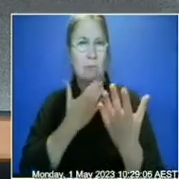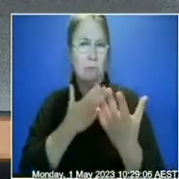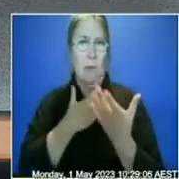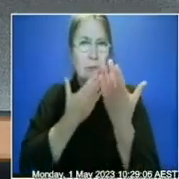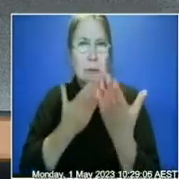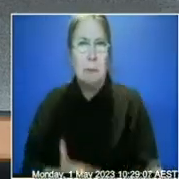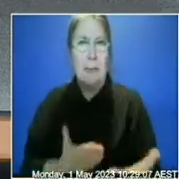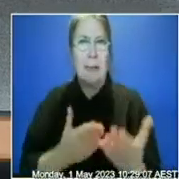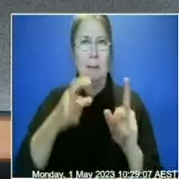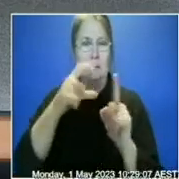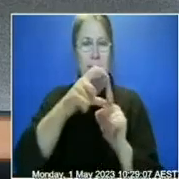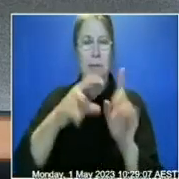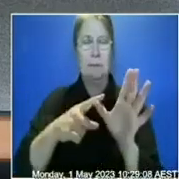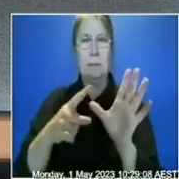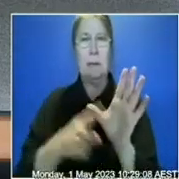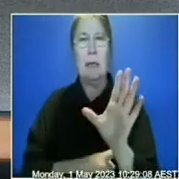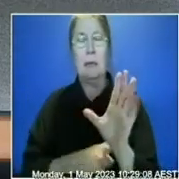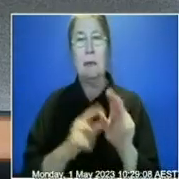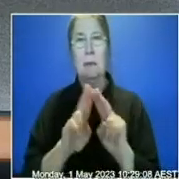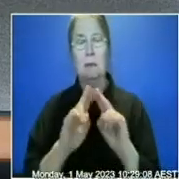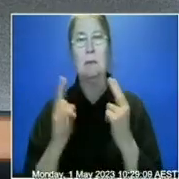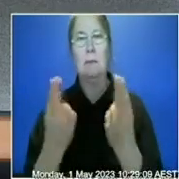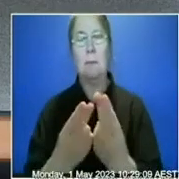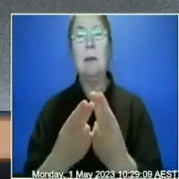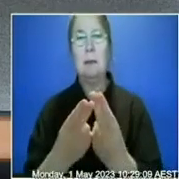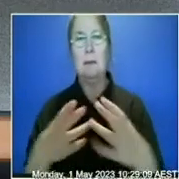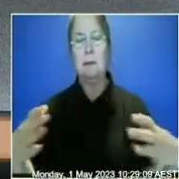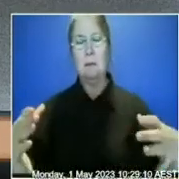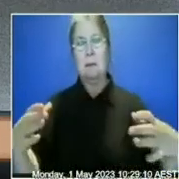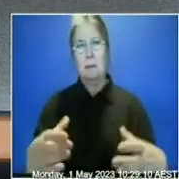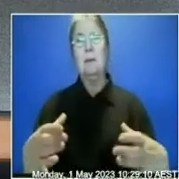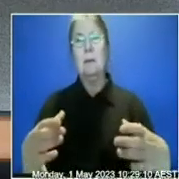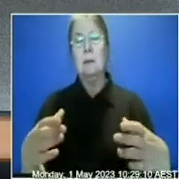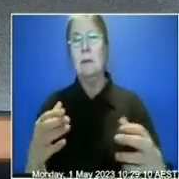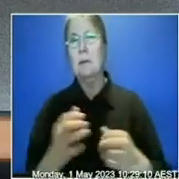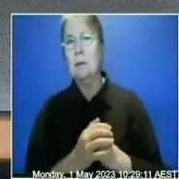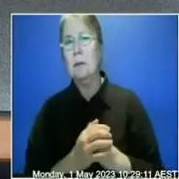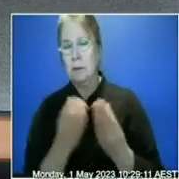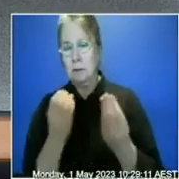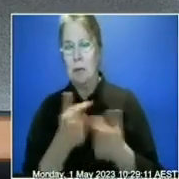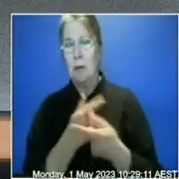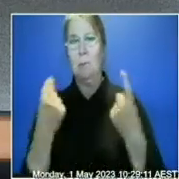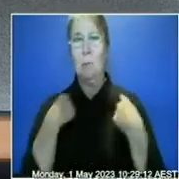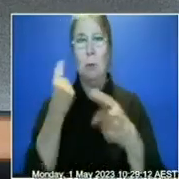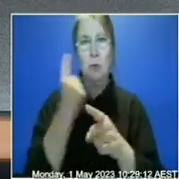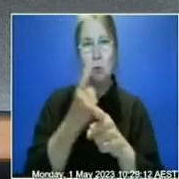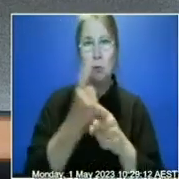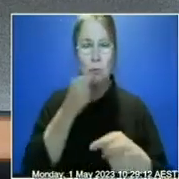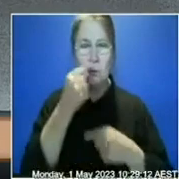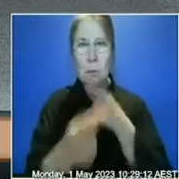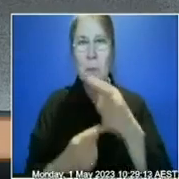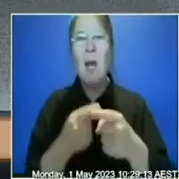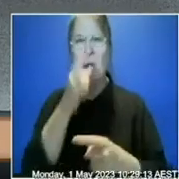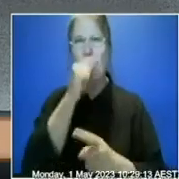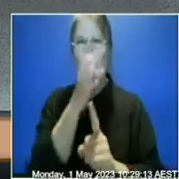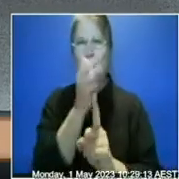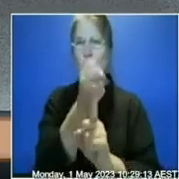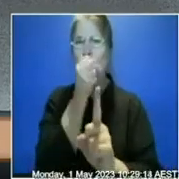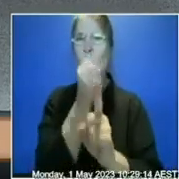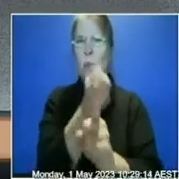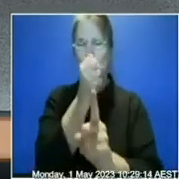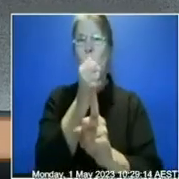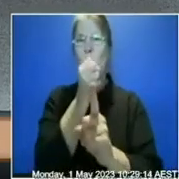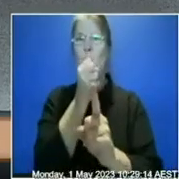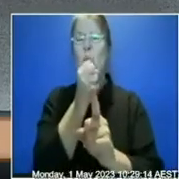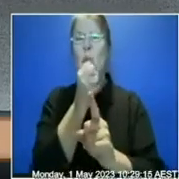for some people. So. And also just like to acknowledge the very strong advocacy over a very long time for this